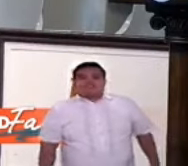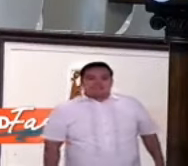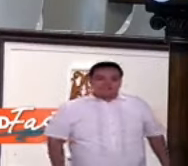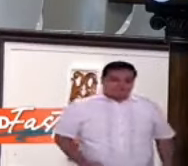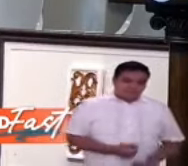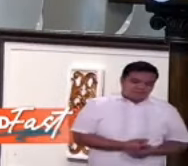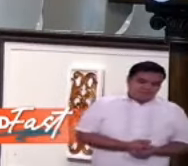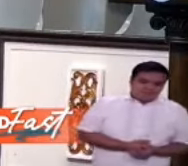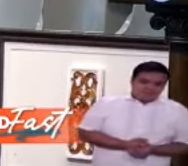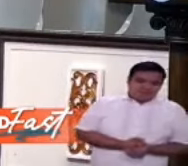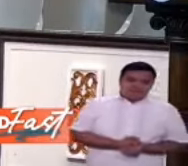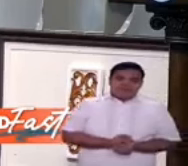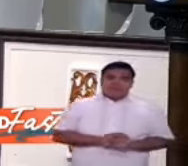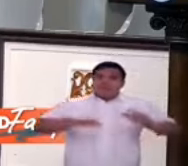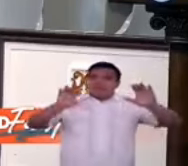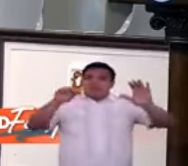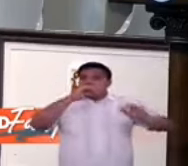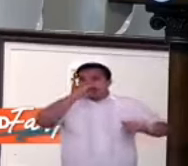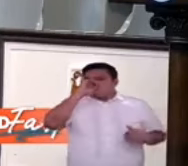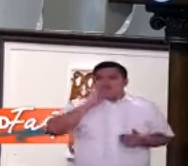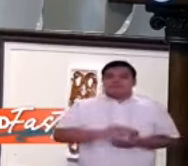first? Sa kaana?